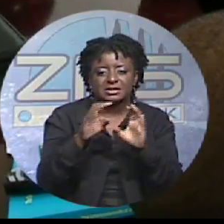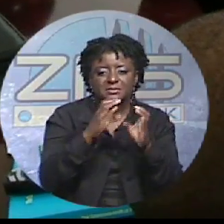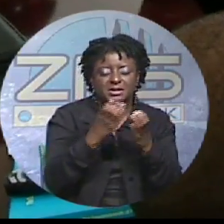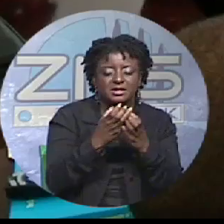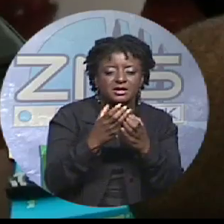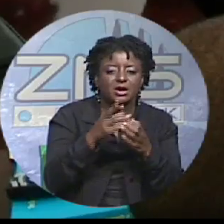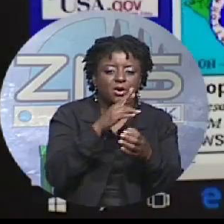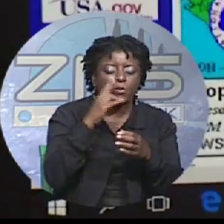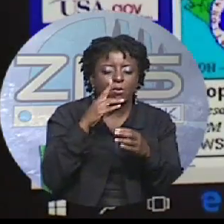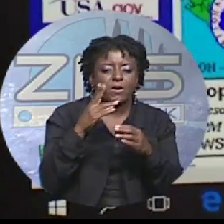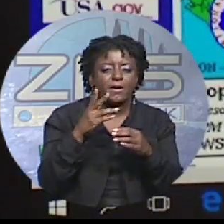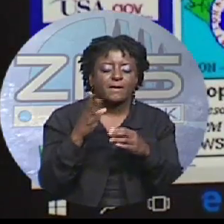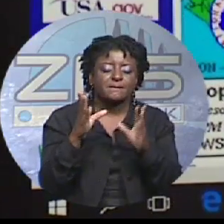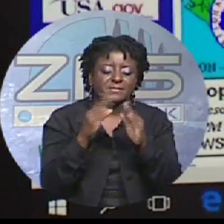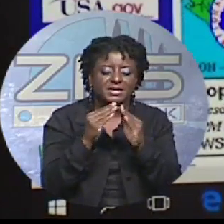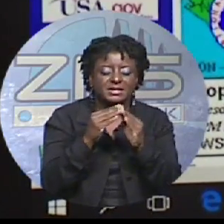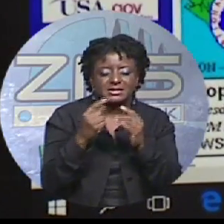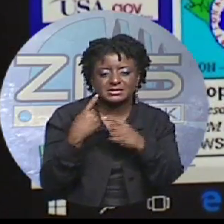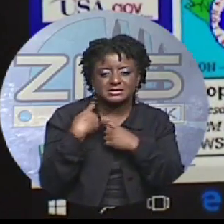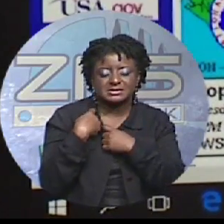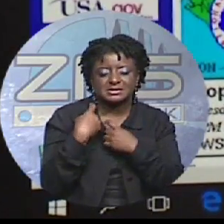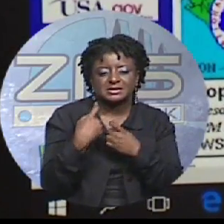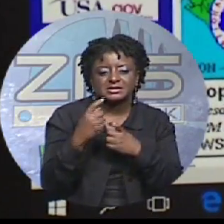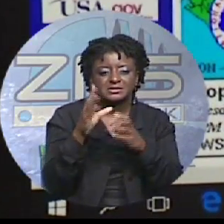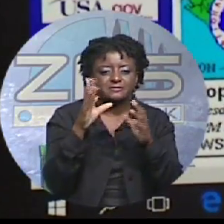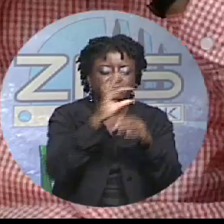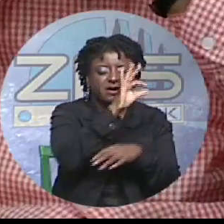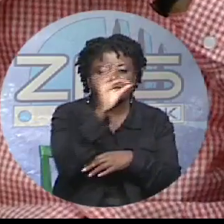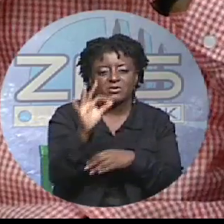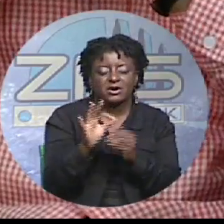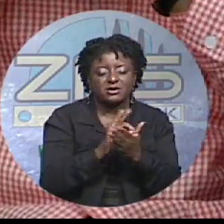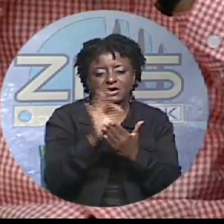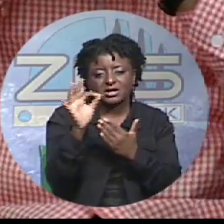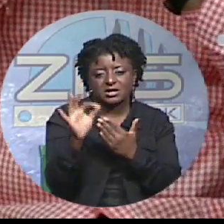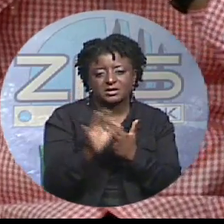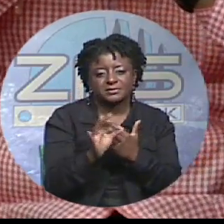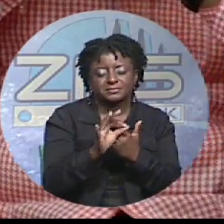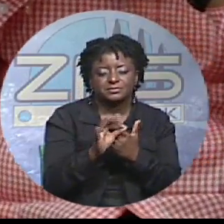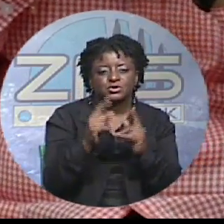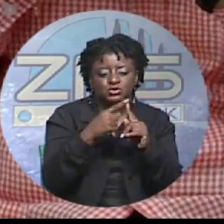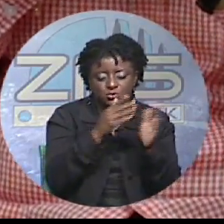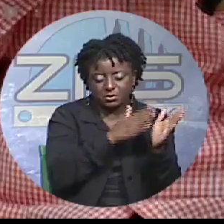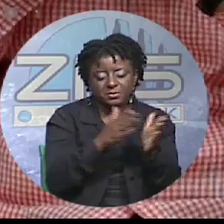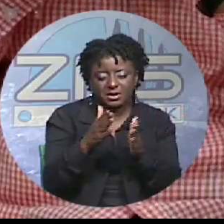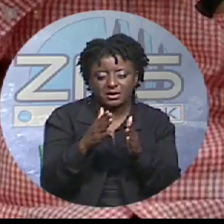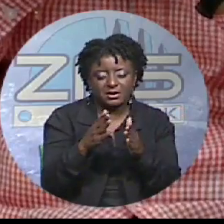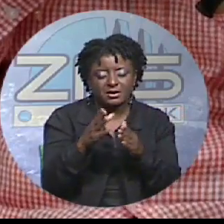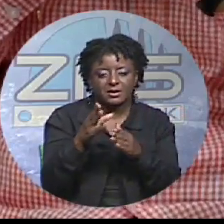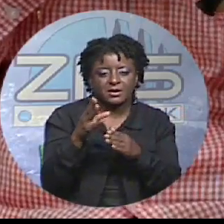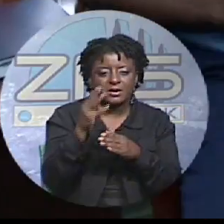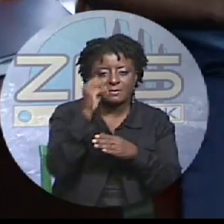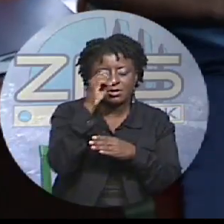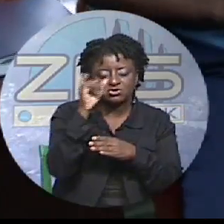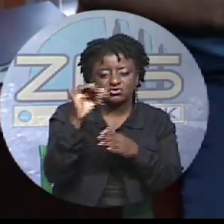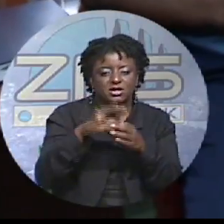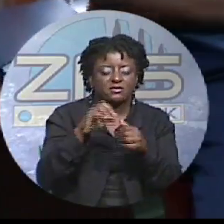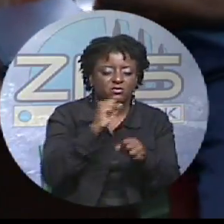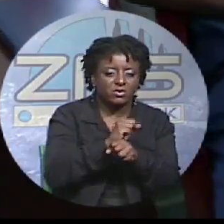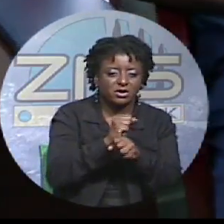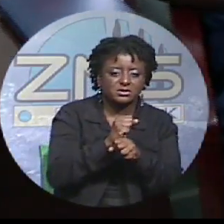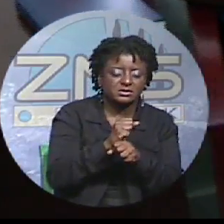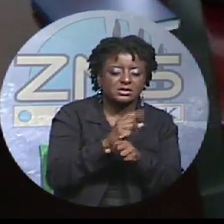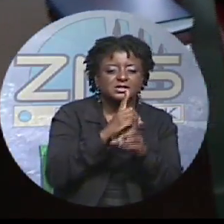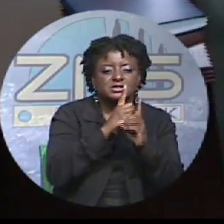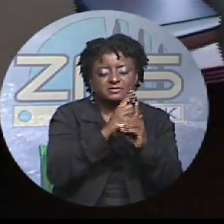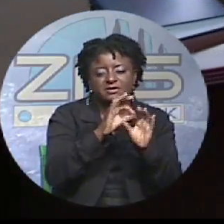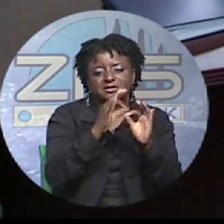ensure they would be ready for any disaster. Representatives from the Department of Meteorology, the Ministry of Works, the Royal Bahamas Defense Force, the Public